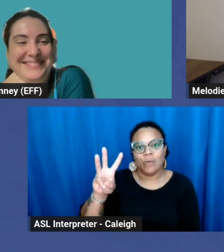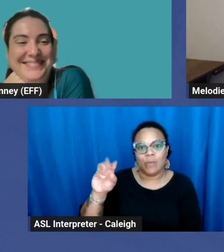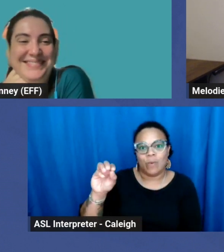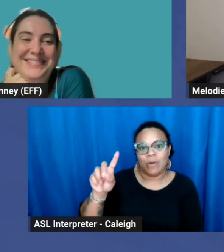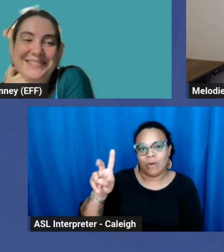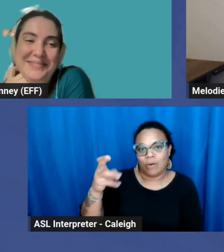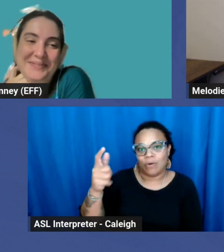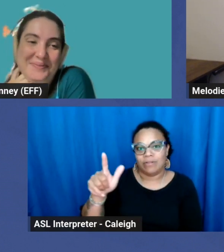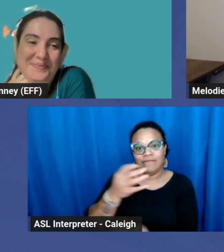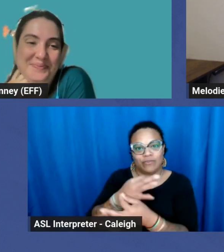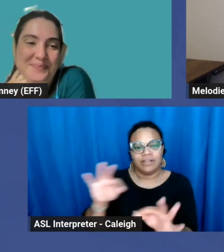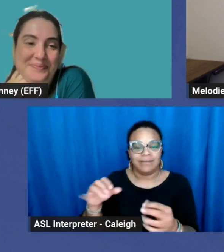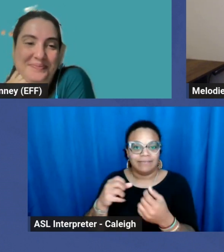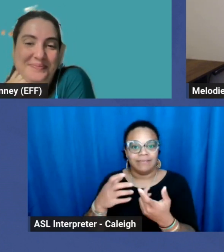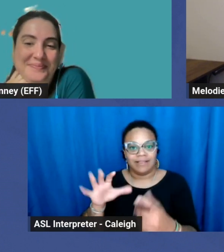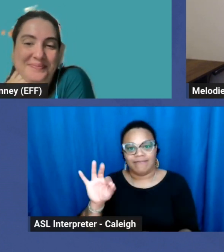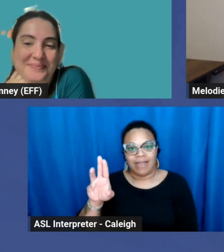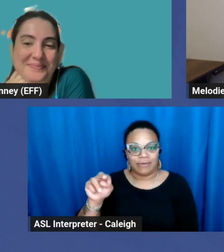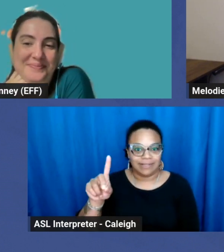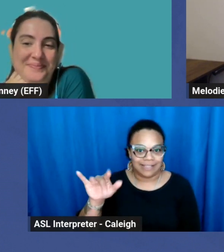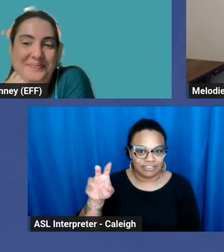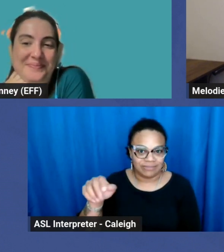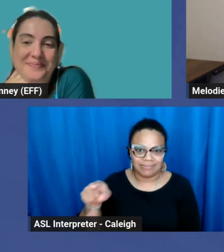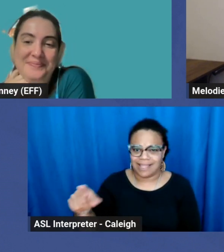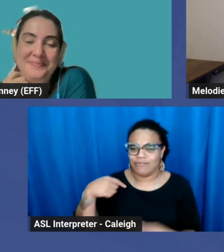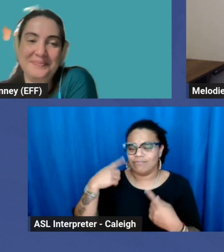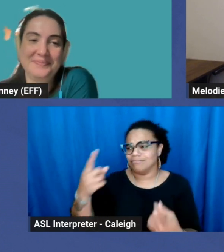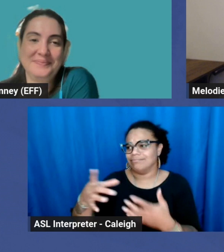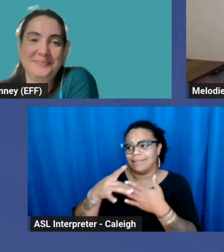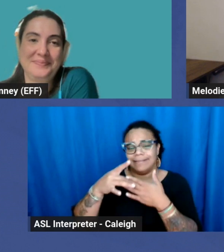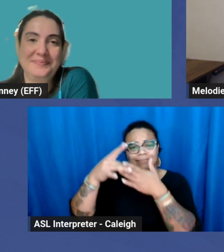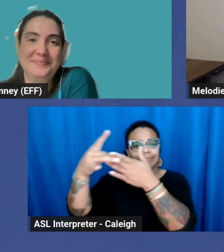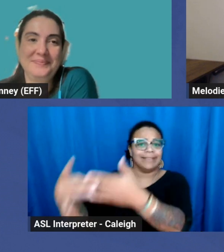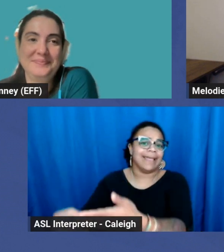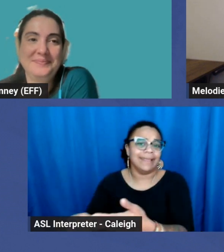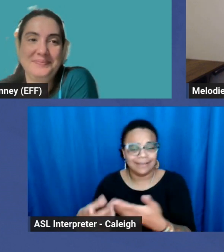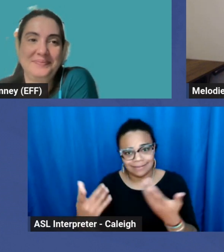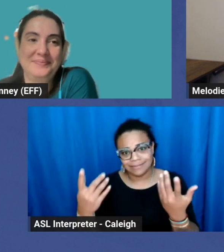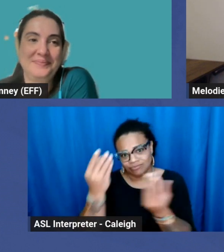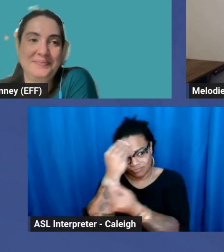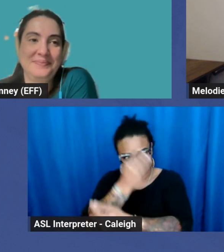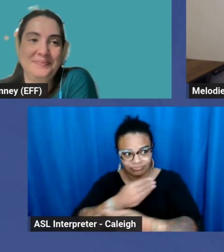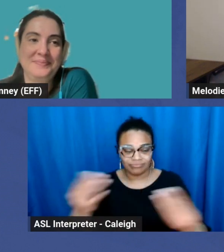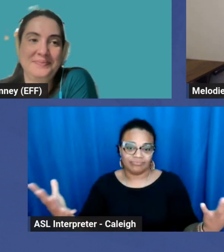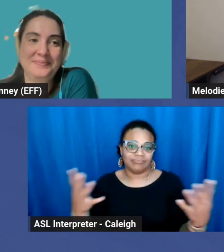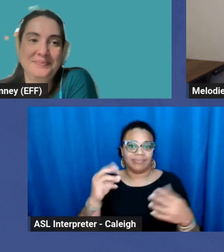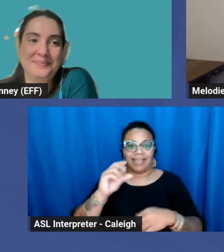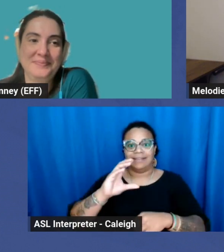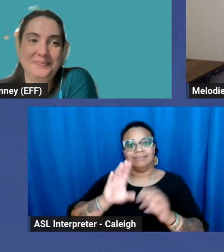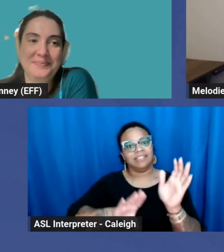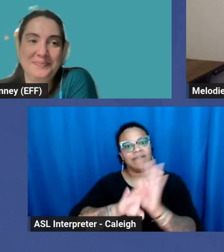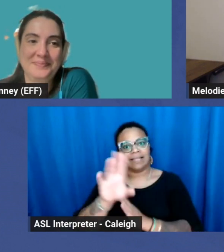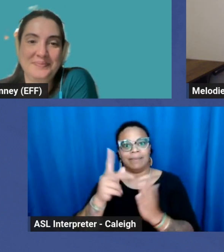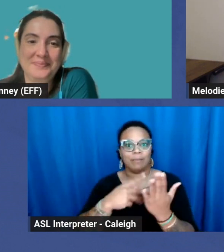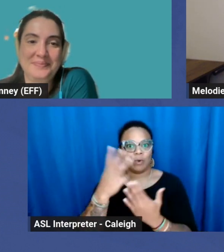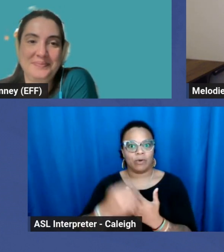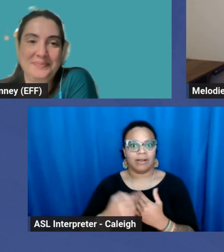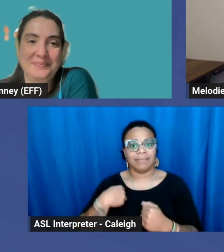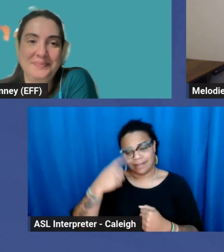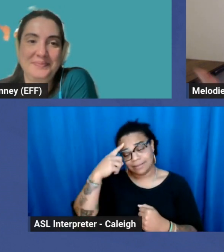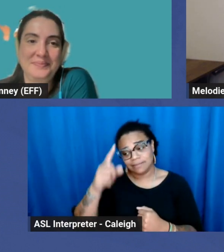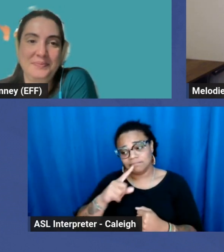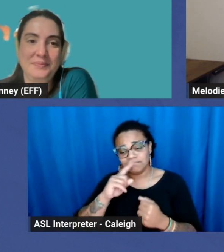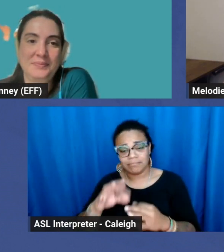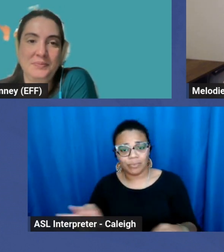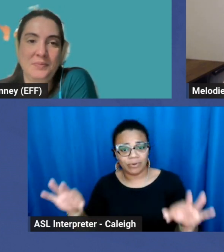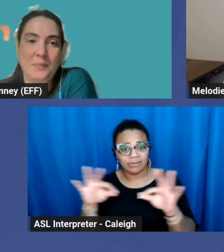in getting this information out there, in putting together this programming, which I think is really important.